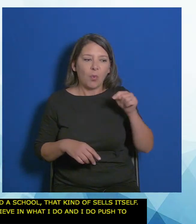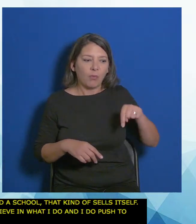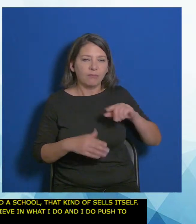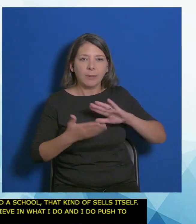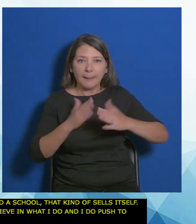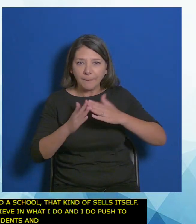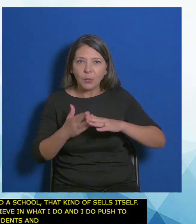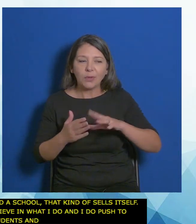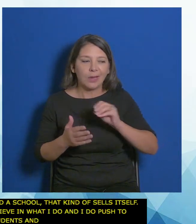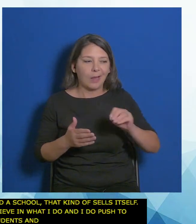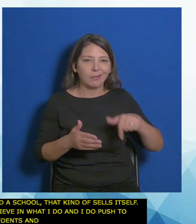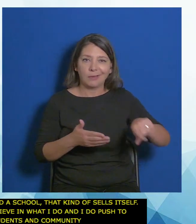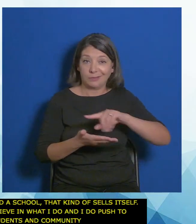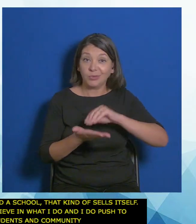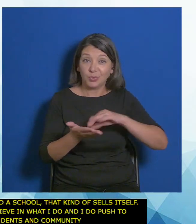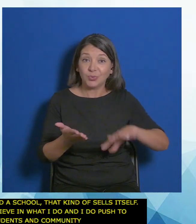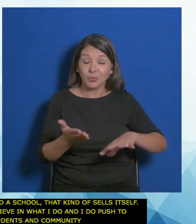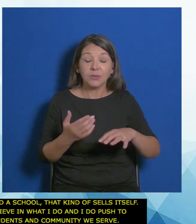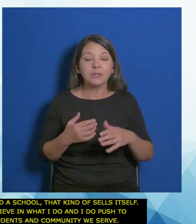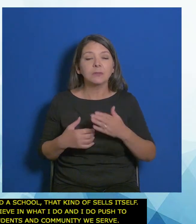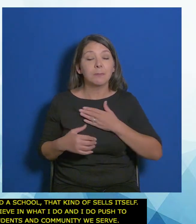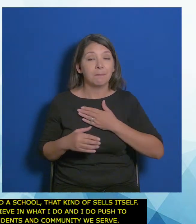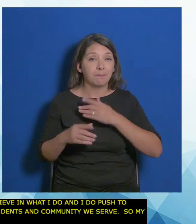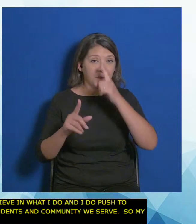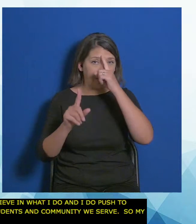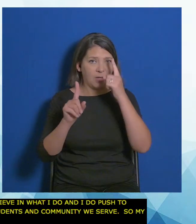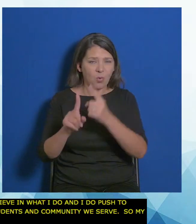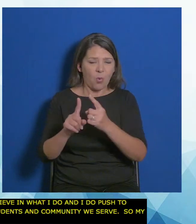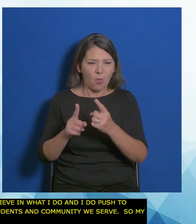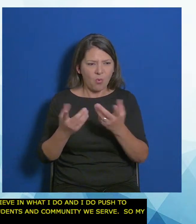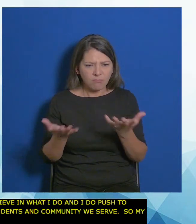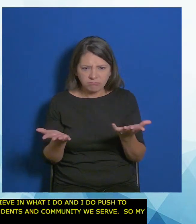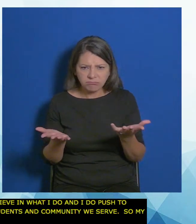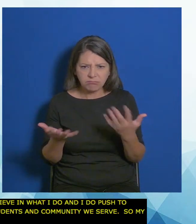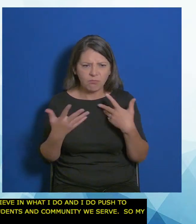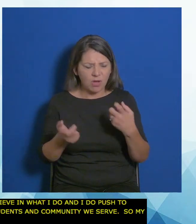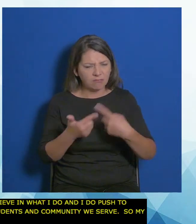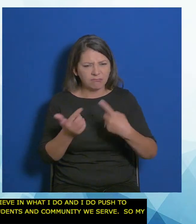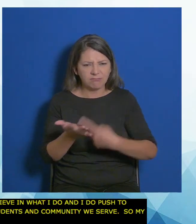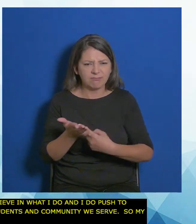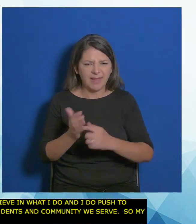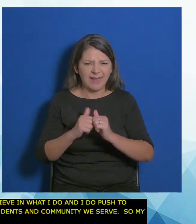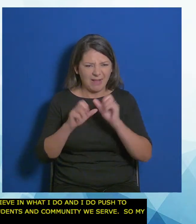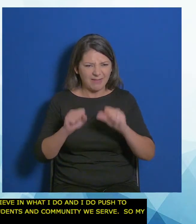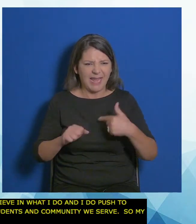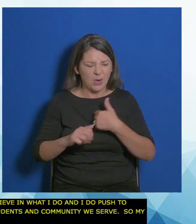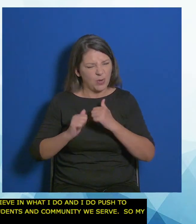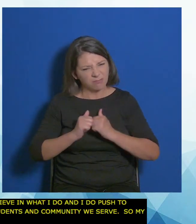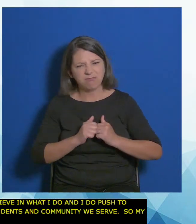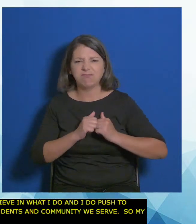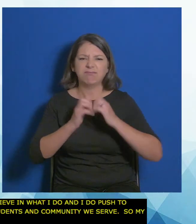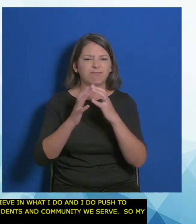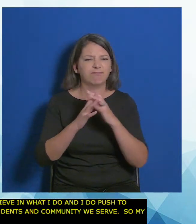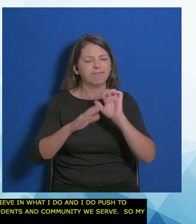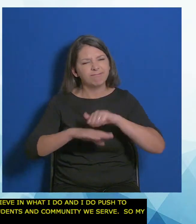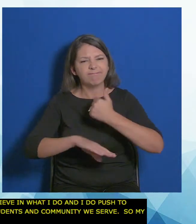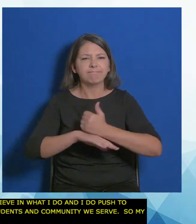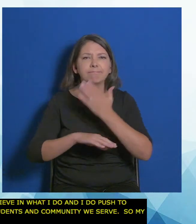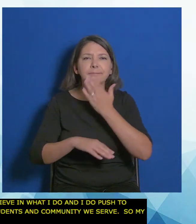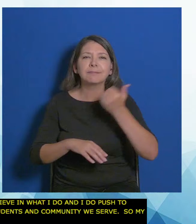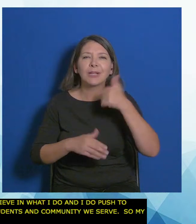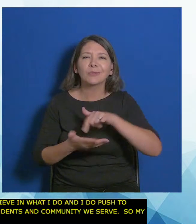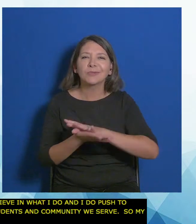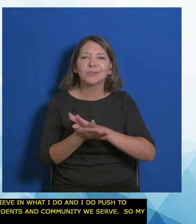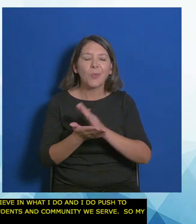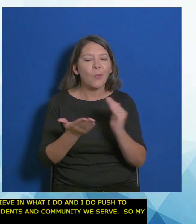serve. So my goal is to, how can we build this school? How can we reimagine this school to make it to where